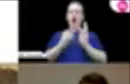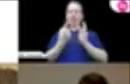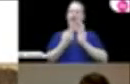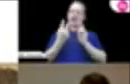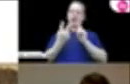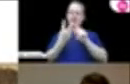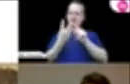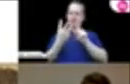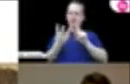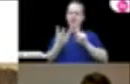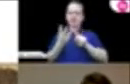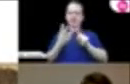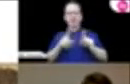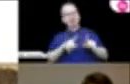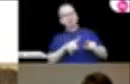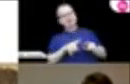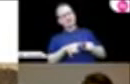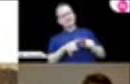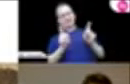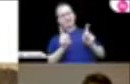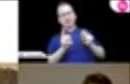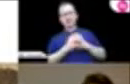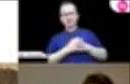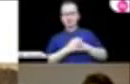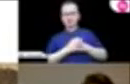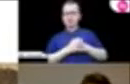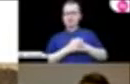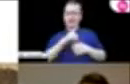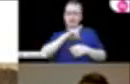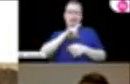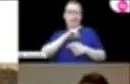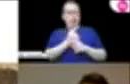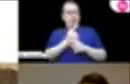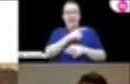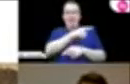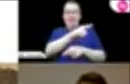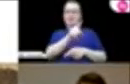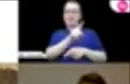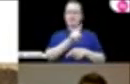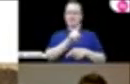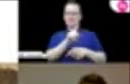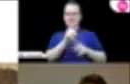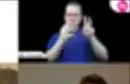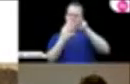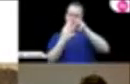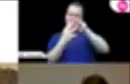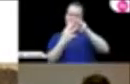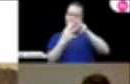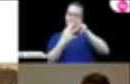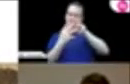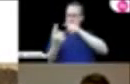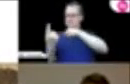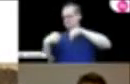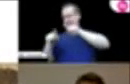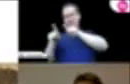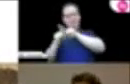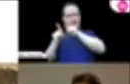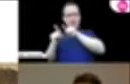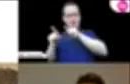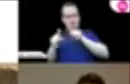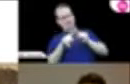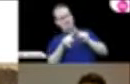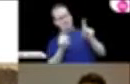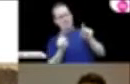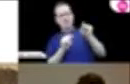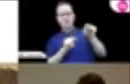aim in writing about these people. So there's a real lack of the sense of the subject's agency